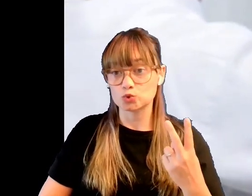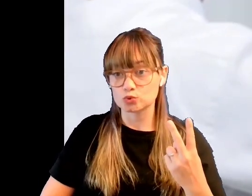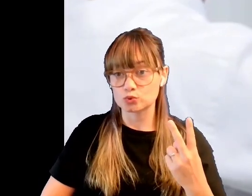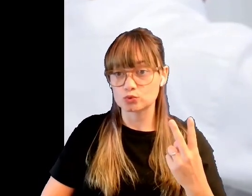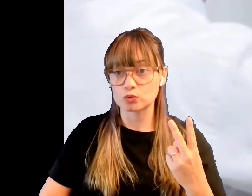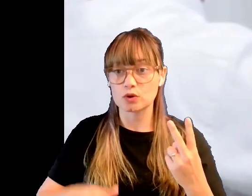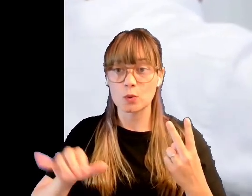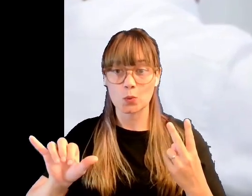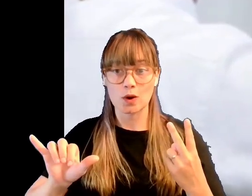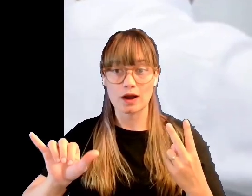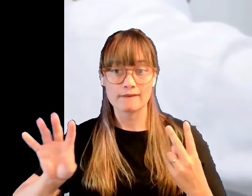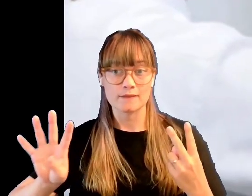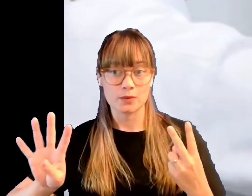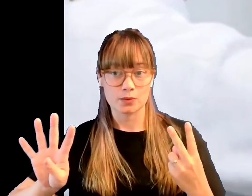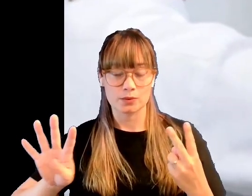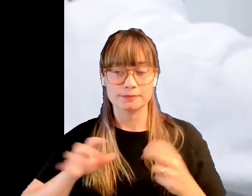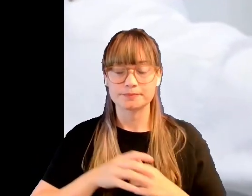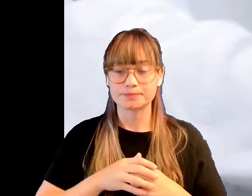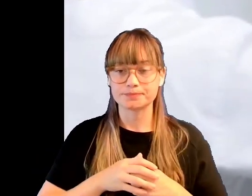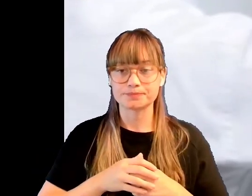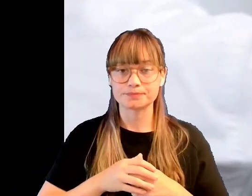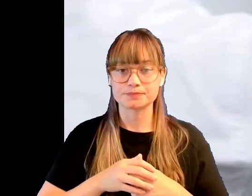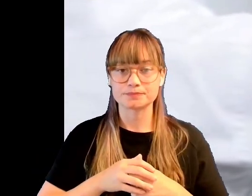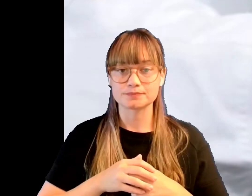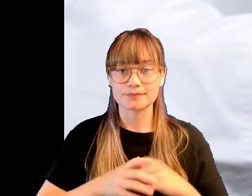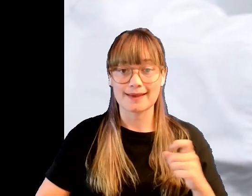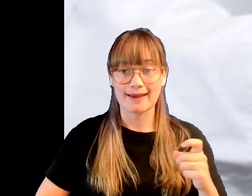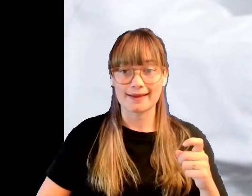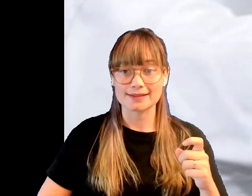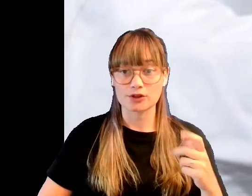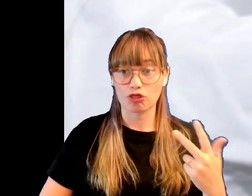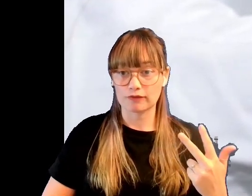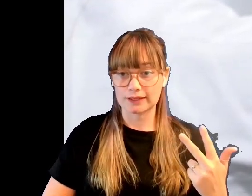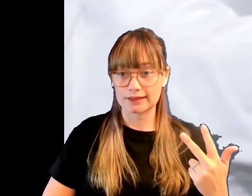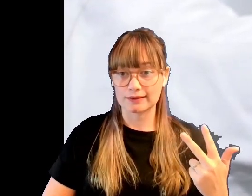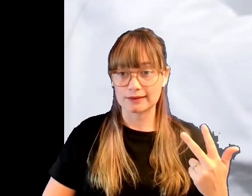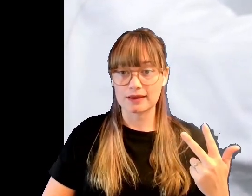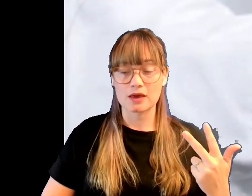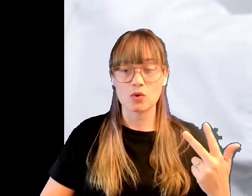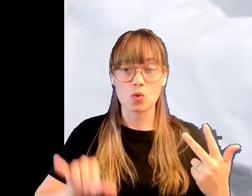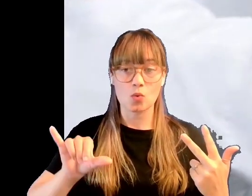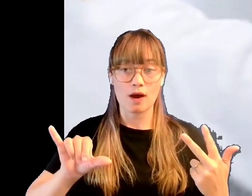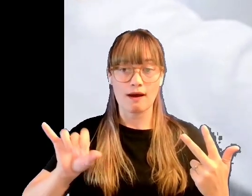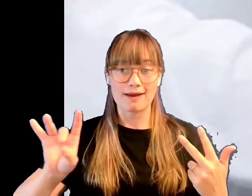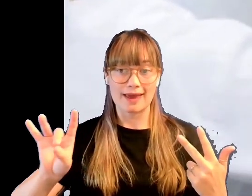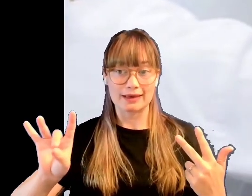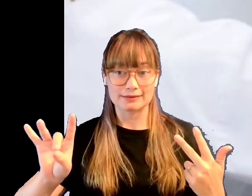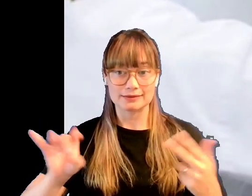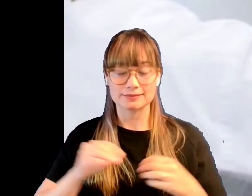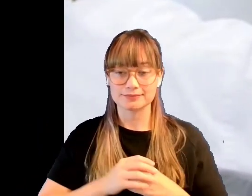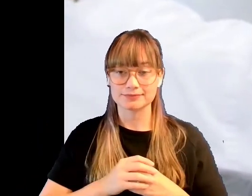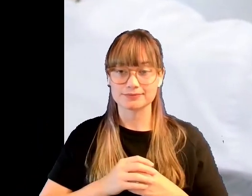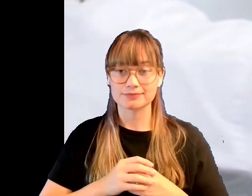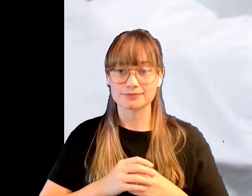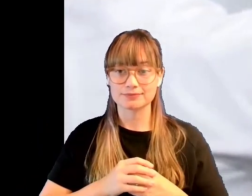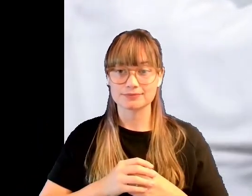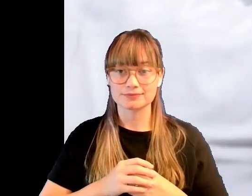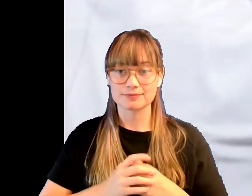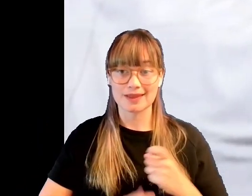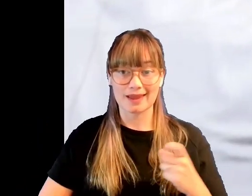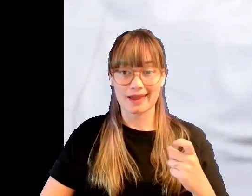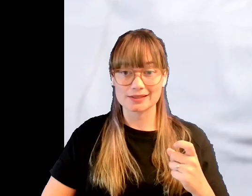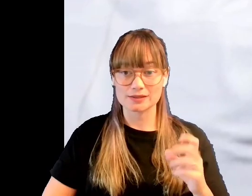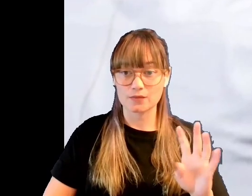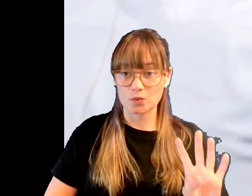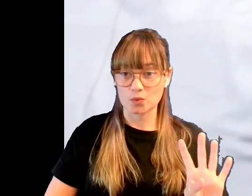4. When x is 3, y is 8. And when x is 4, y